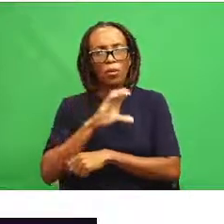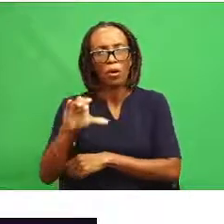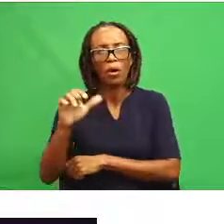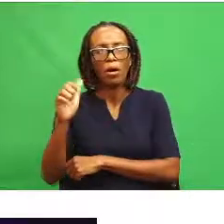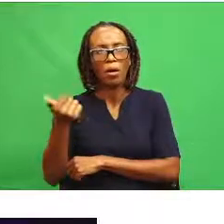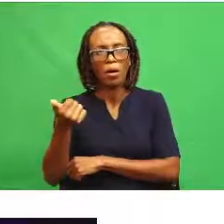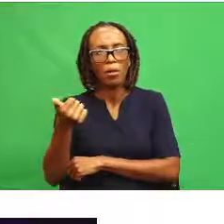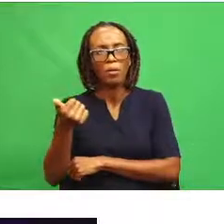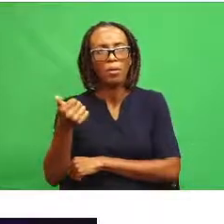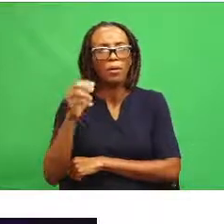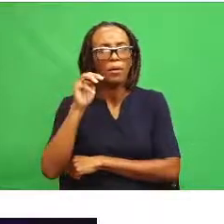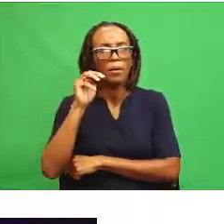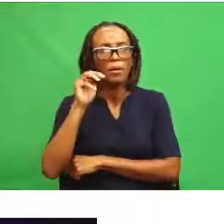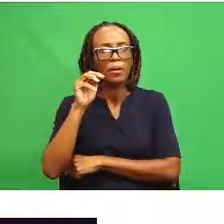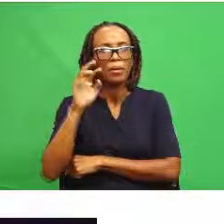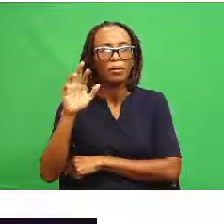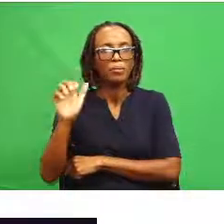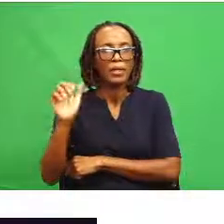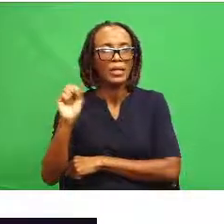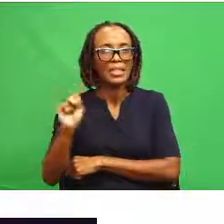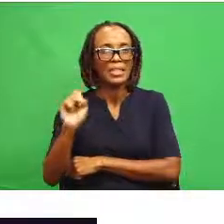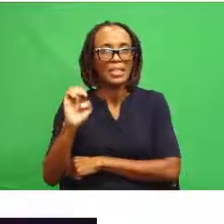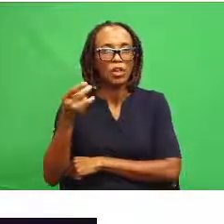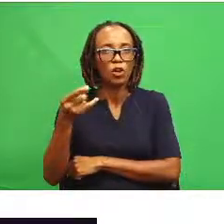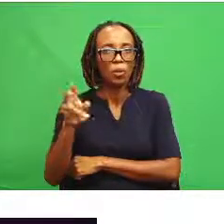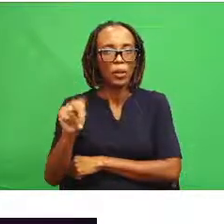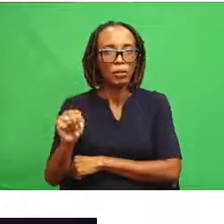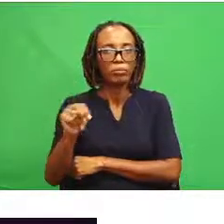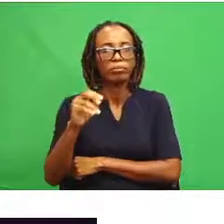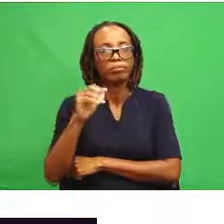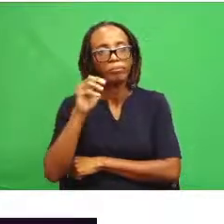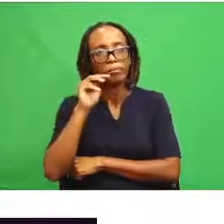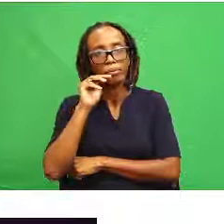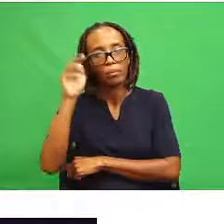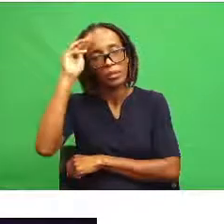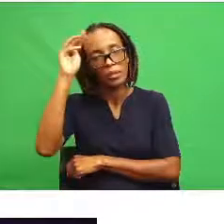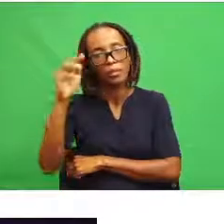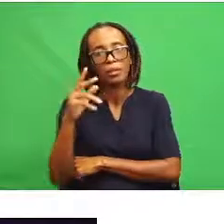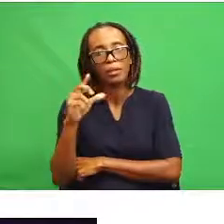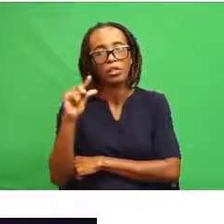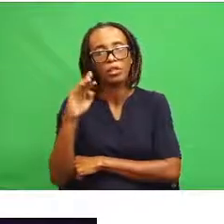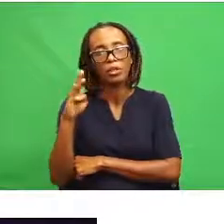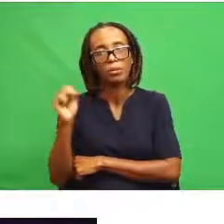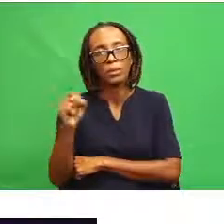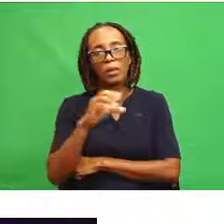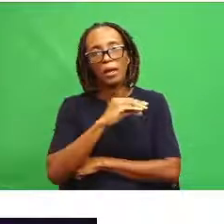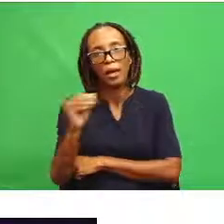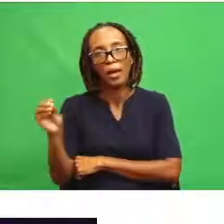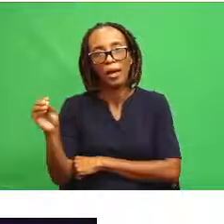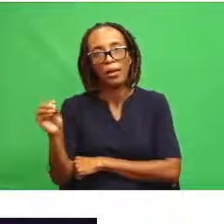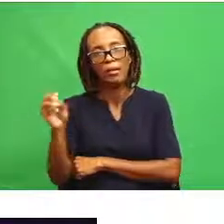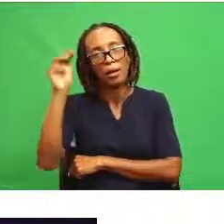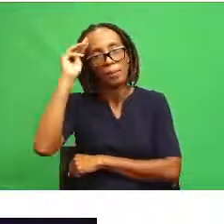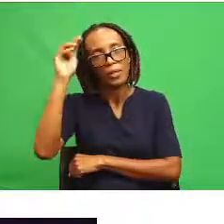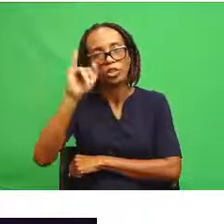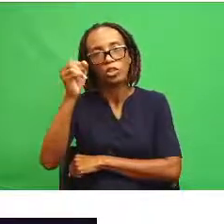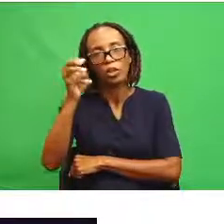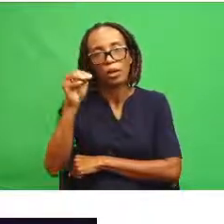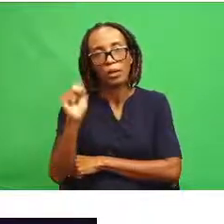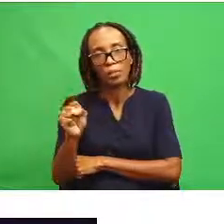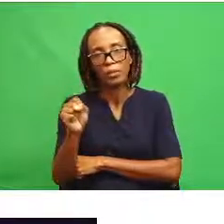Canny, Mr. Addis Sigobin, Mr. Kevin Gibbs, Mr. Everall Mack, and Mr. Shalon